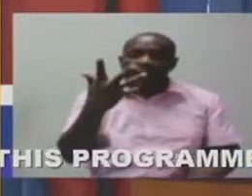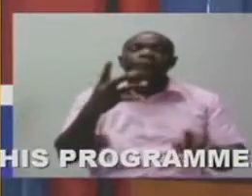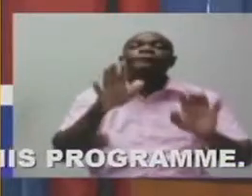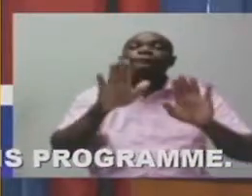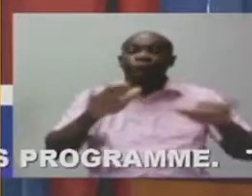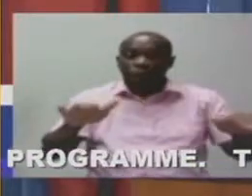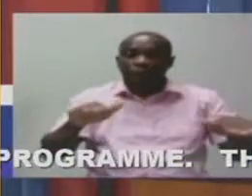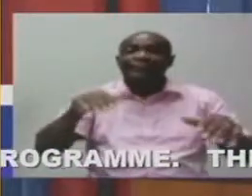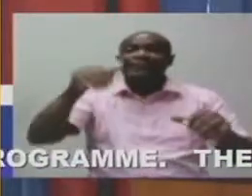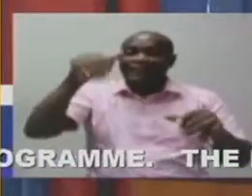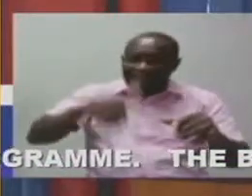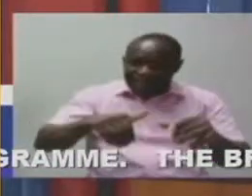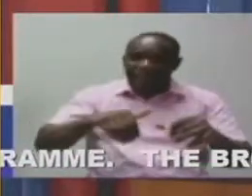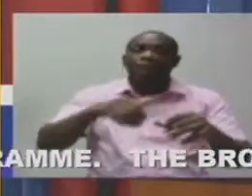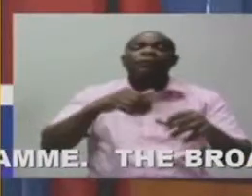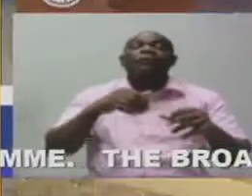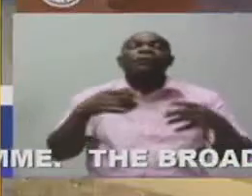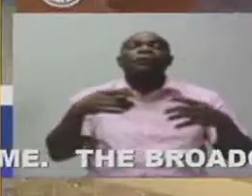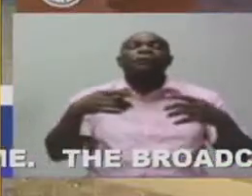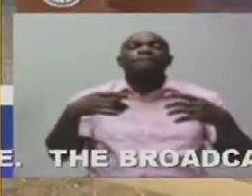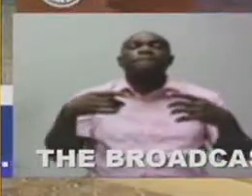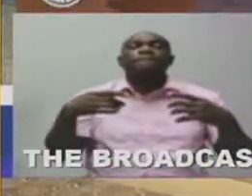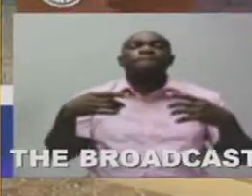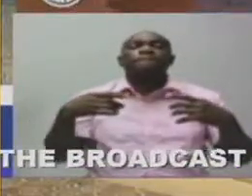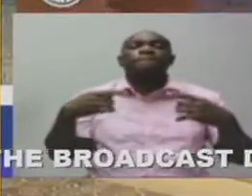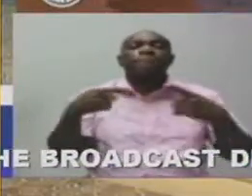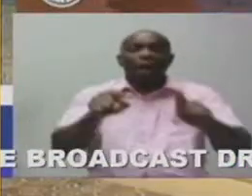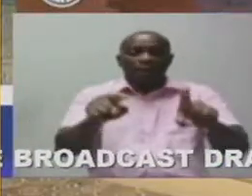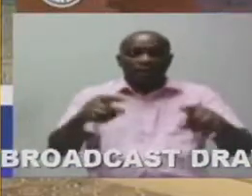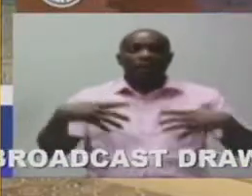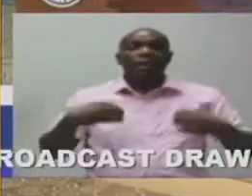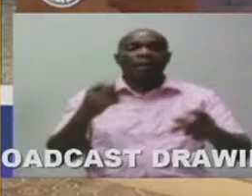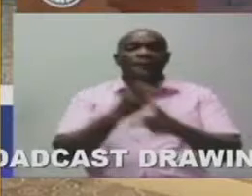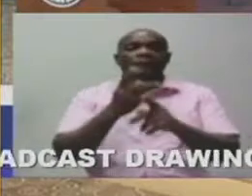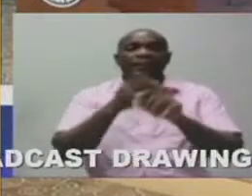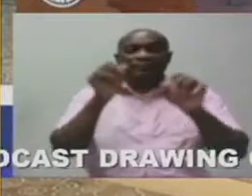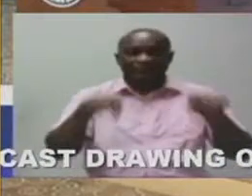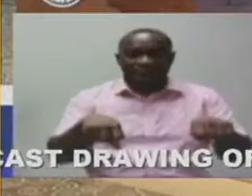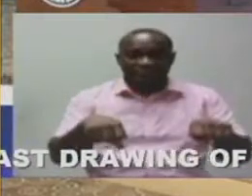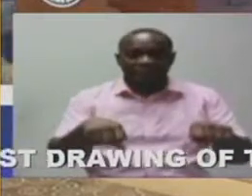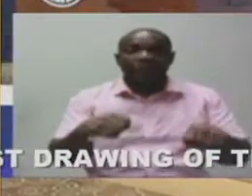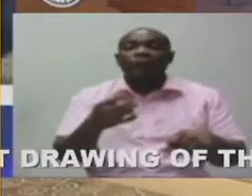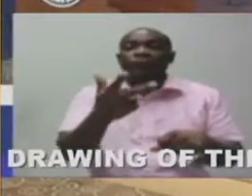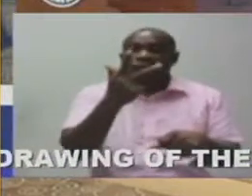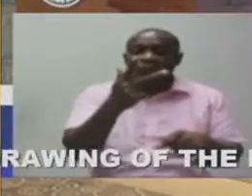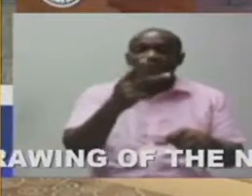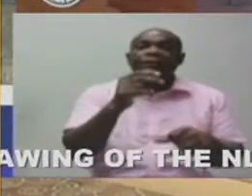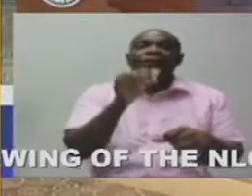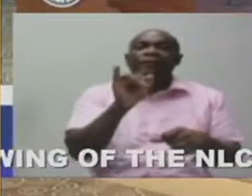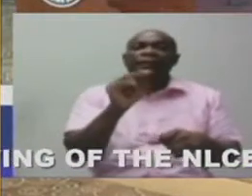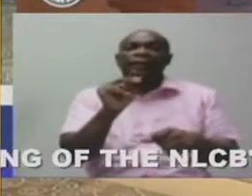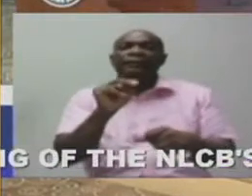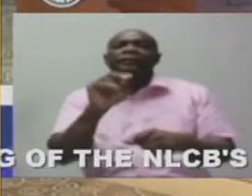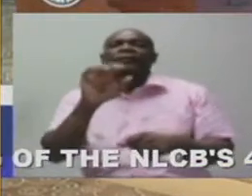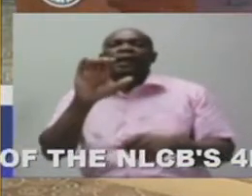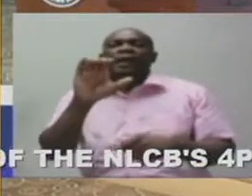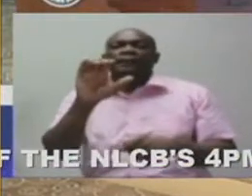ICUs. Thank you. Let me, against the background of your question, Urvashi, let me just touch on something